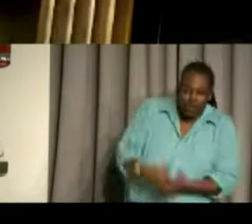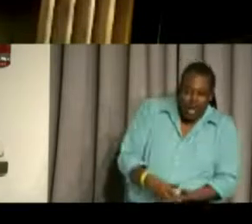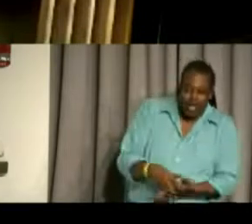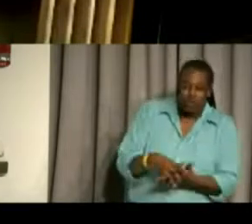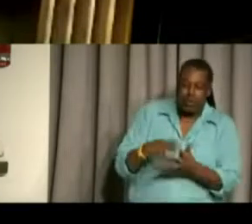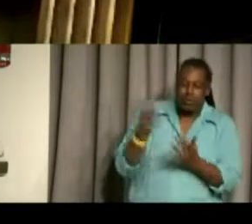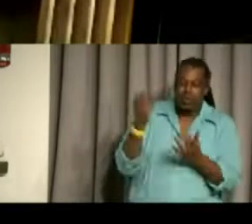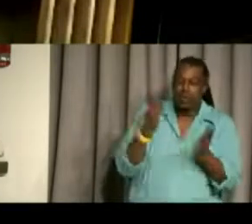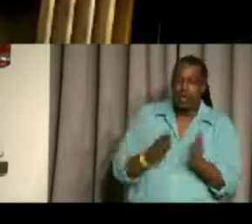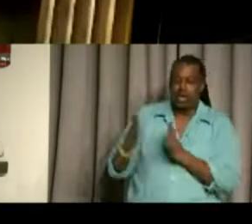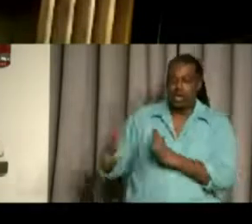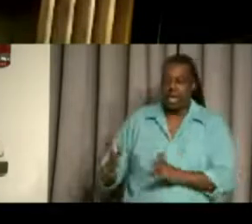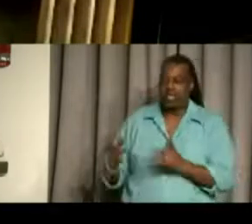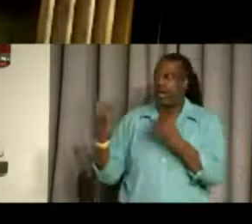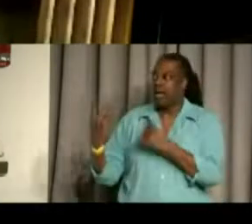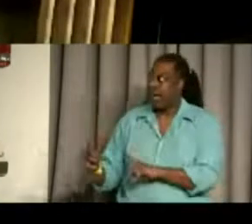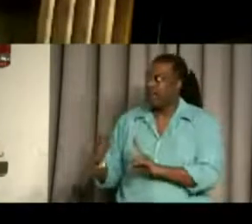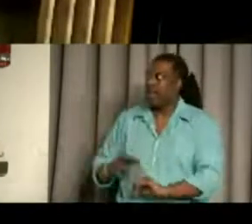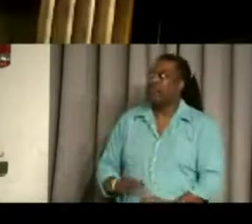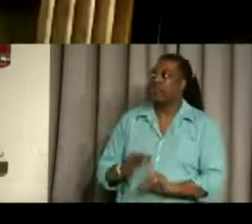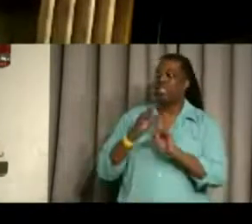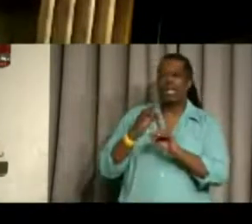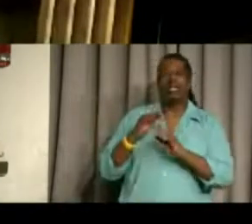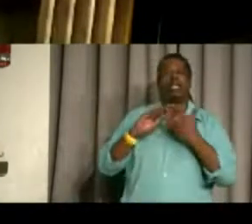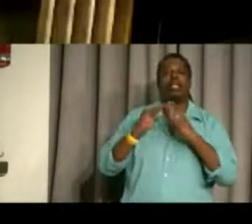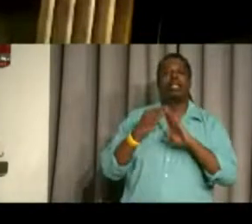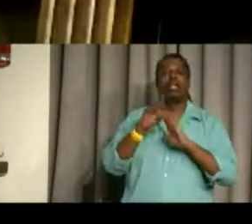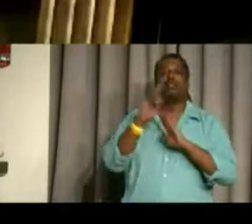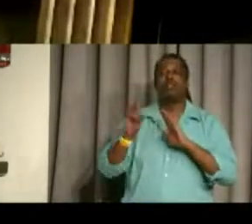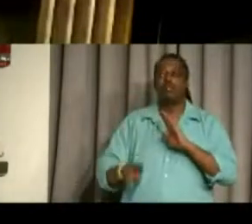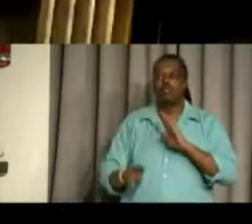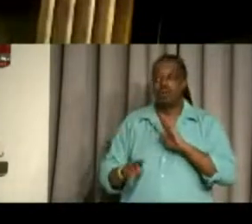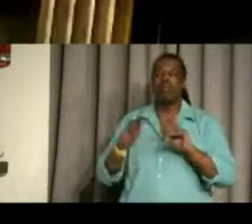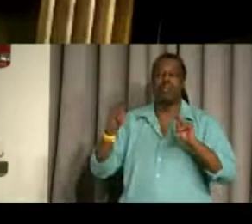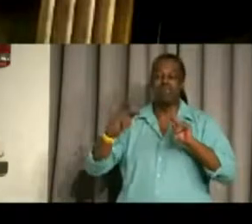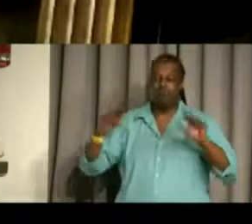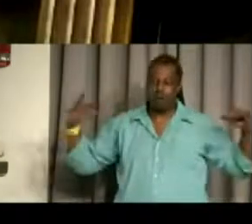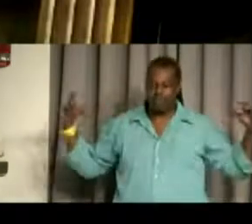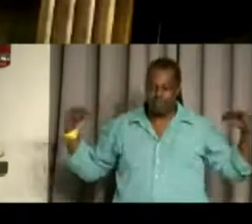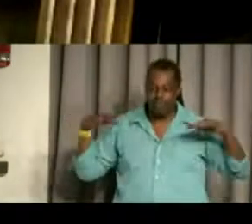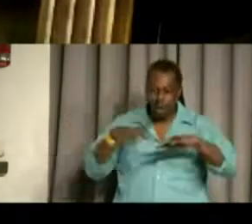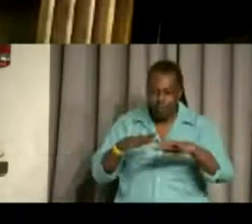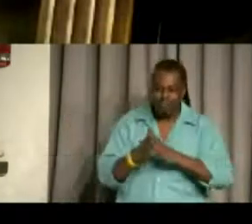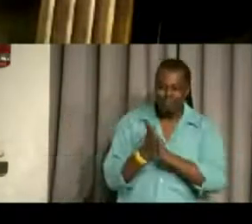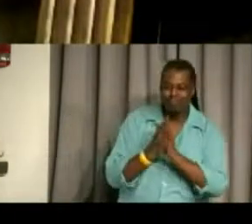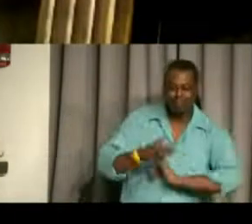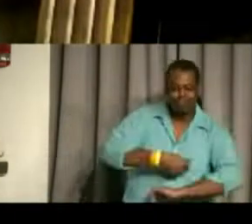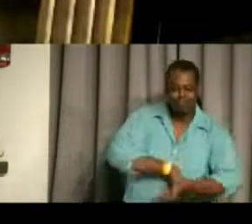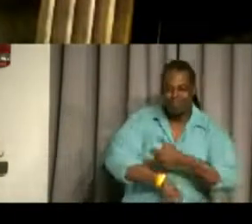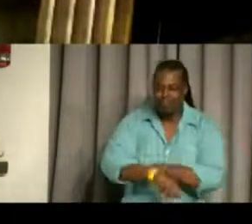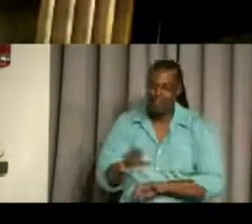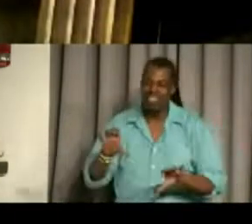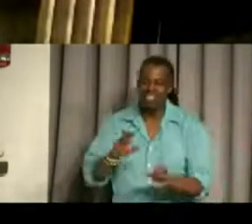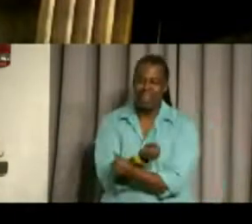went into effect, particularly in the city of Detroit. People were mobilized. People came out and they did everything that they